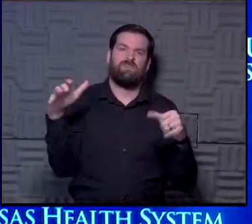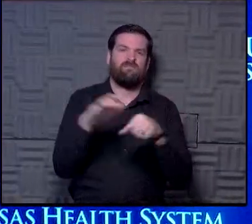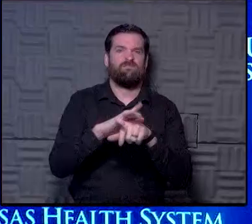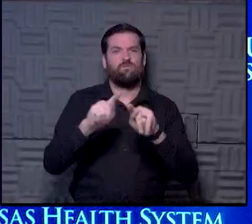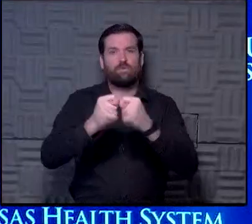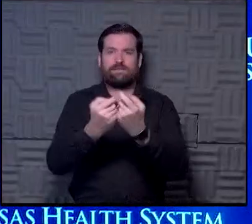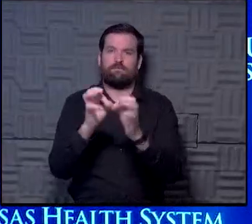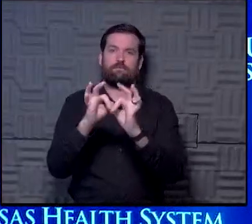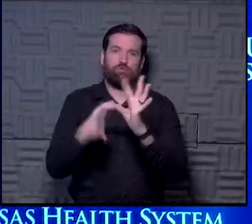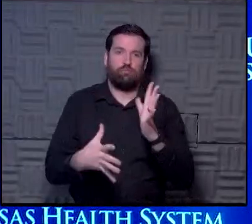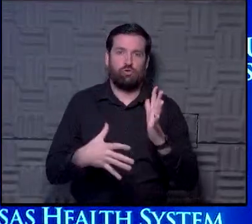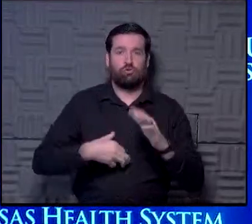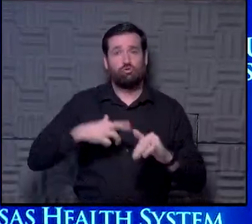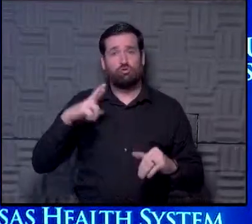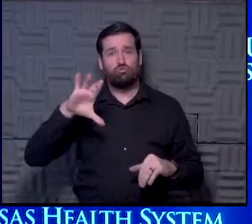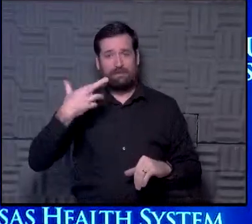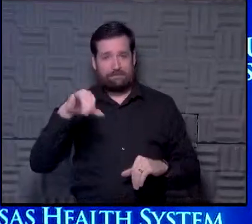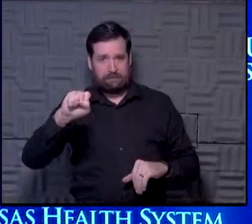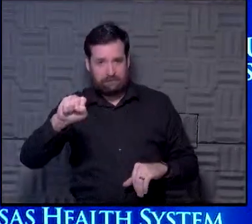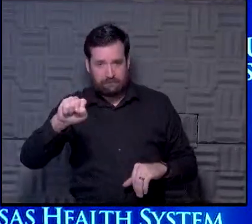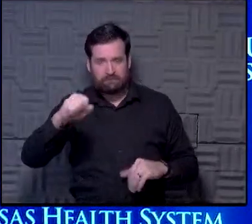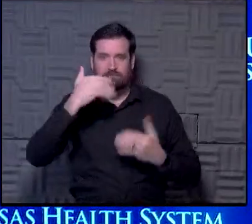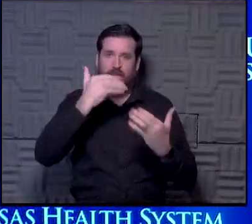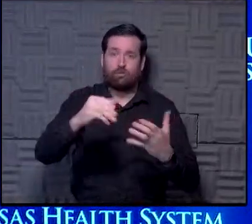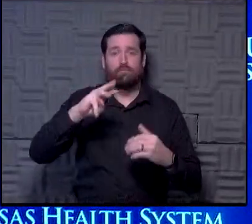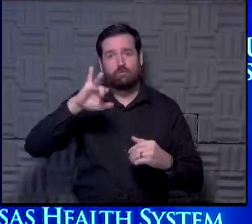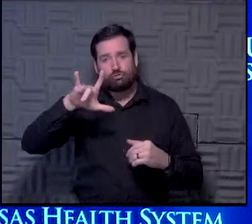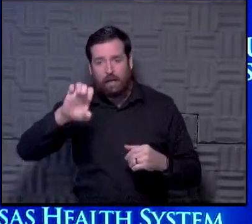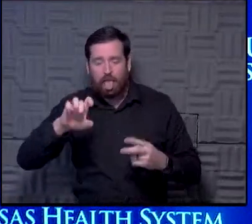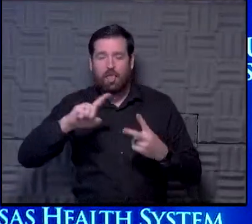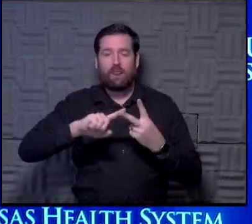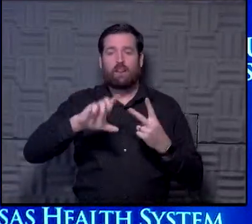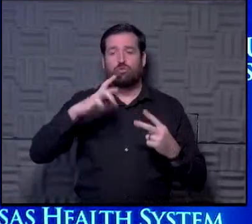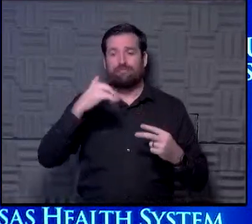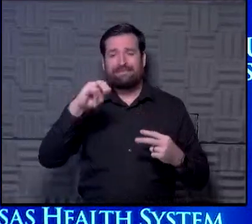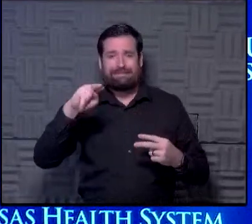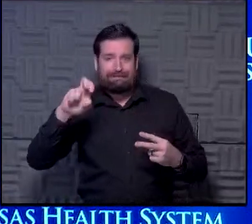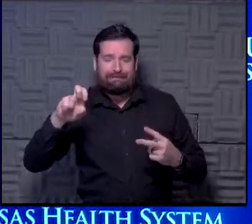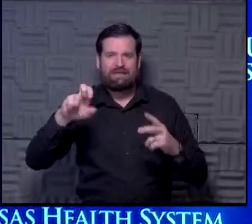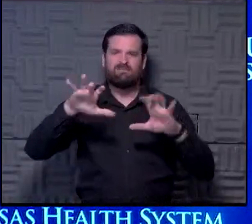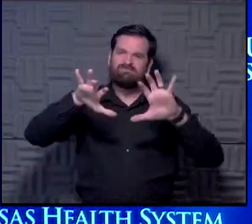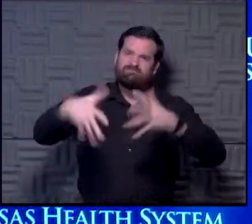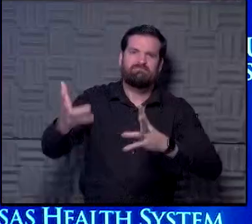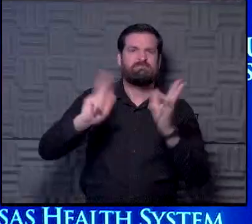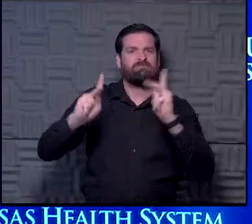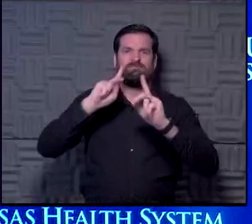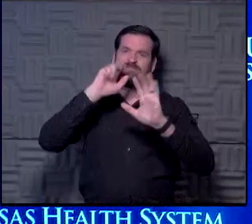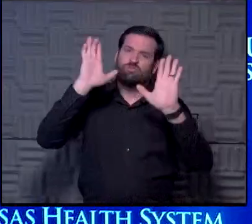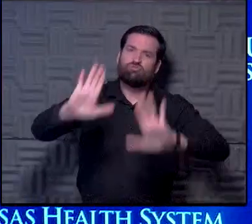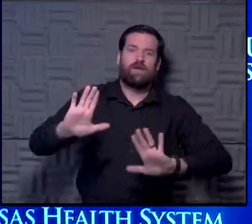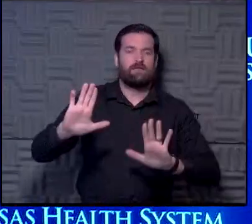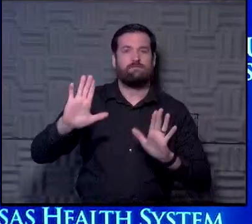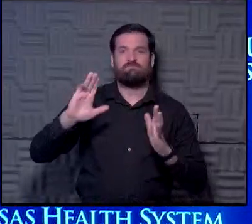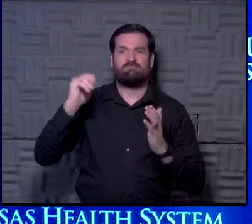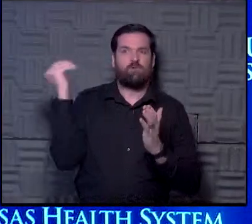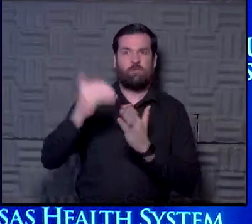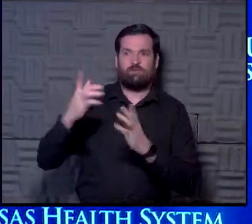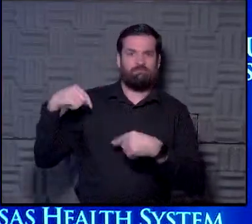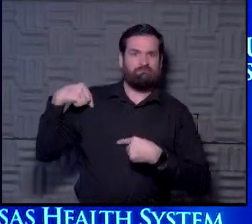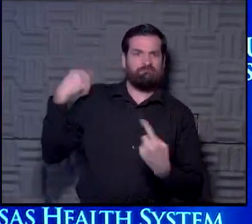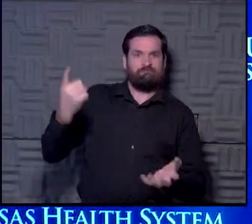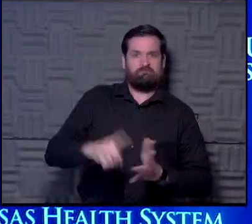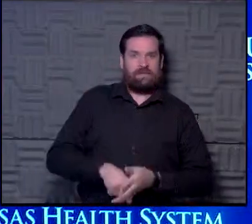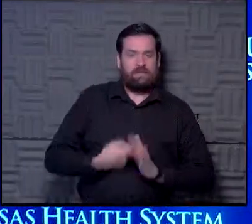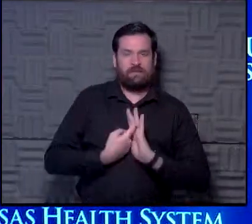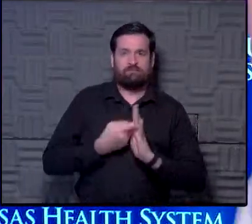of interpreters. Chris, thank you. Michelle, Christine, this whole group of people, they've been great. They've been with us almost since the very beginning and do a